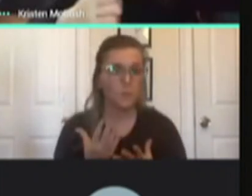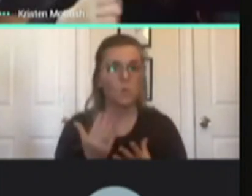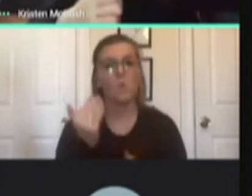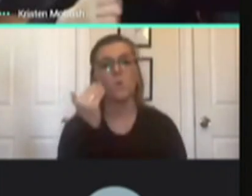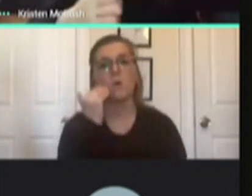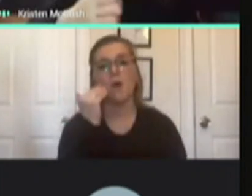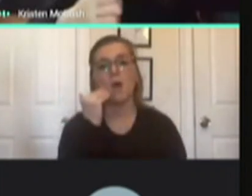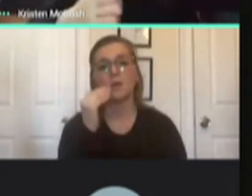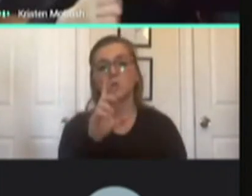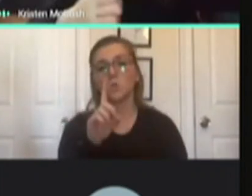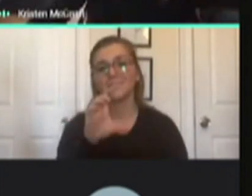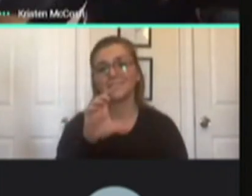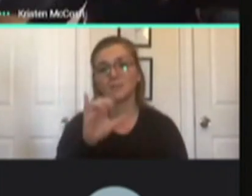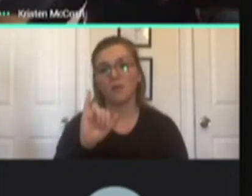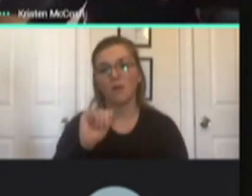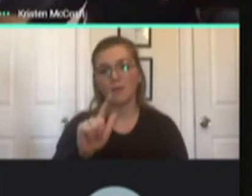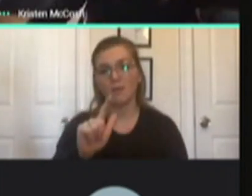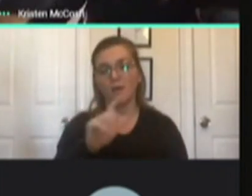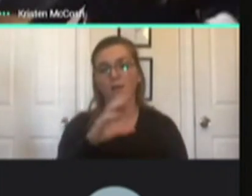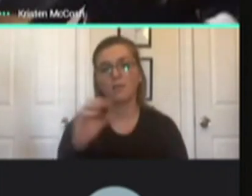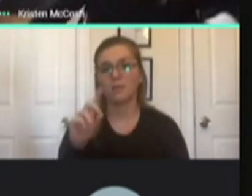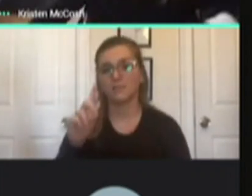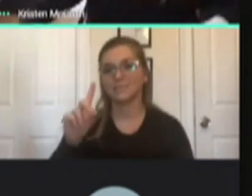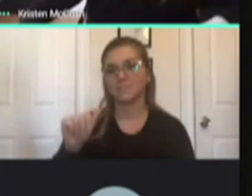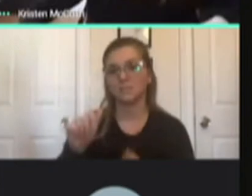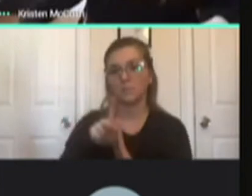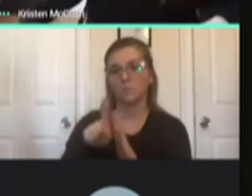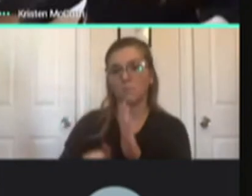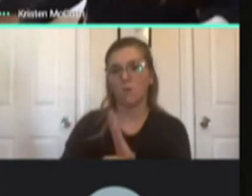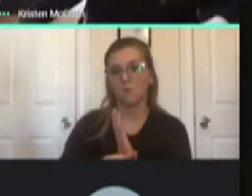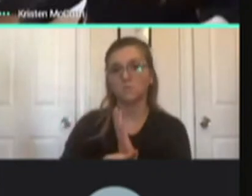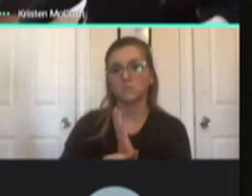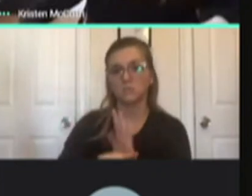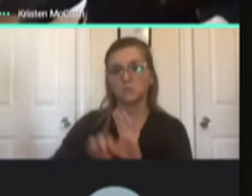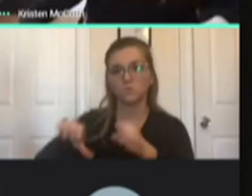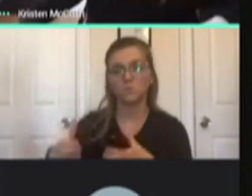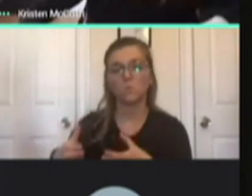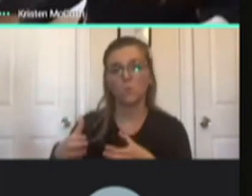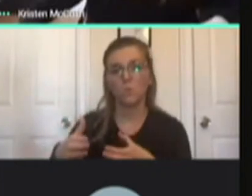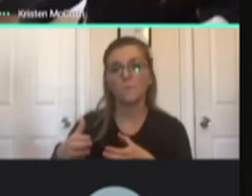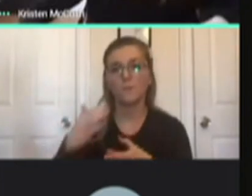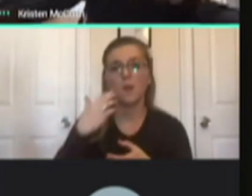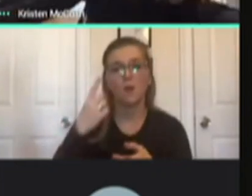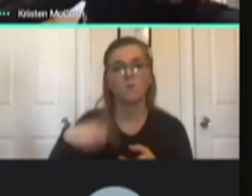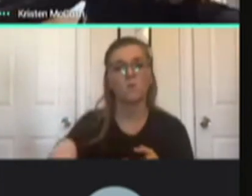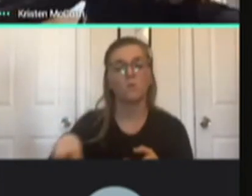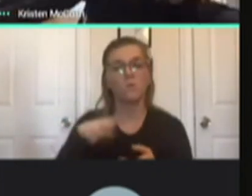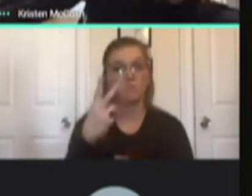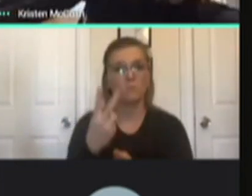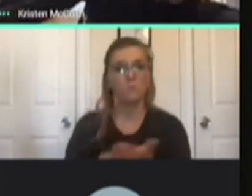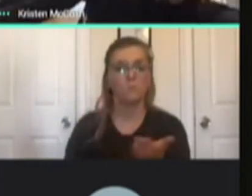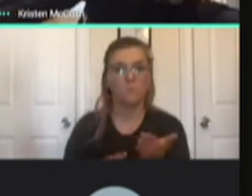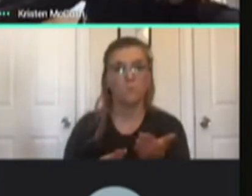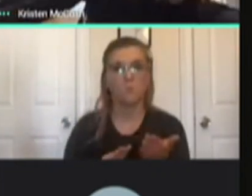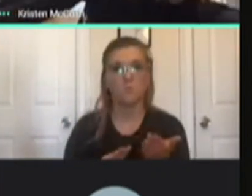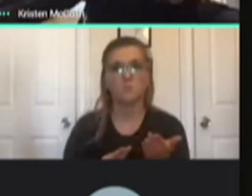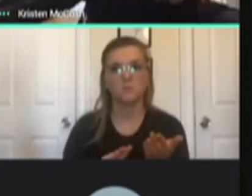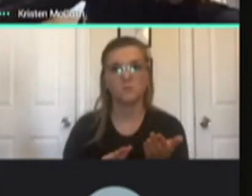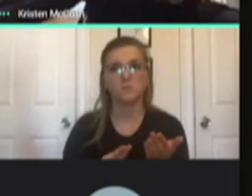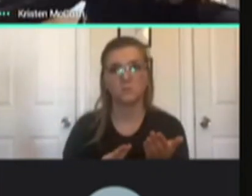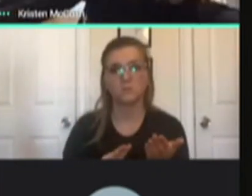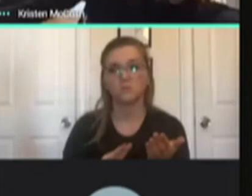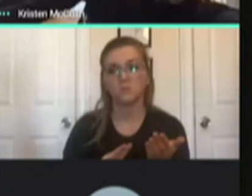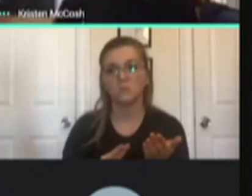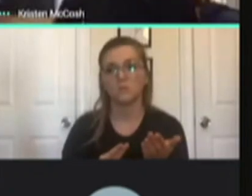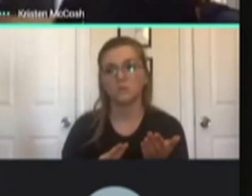BCIL and Disability Policy Consortium have been both doing different